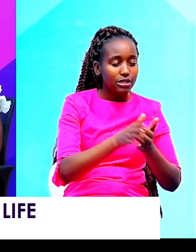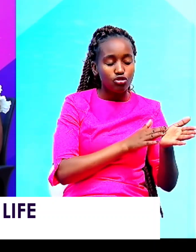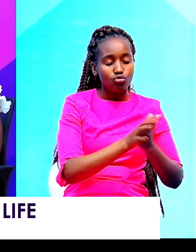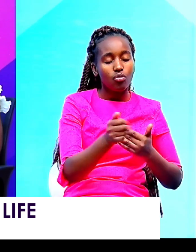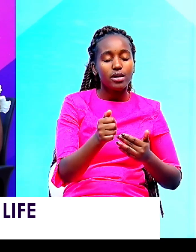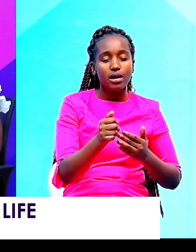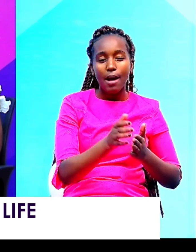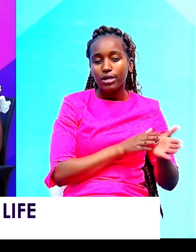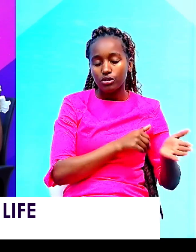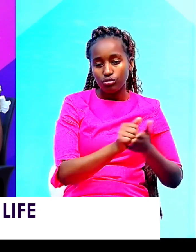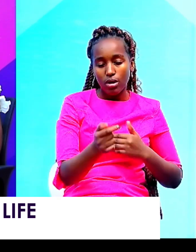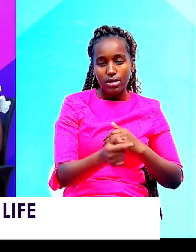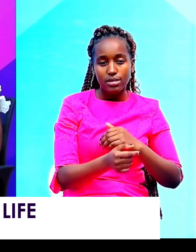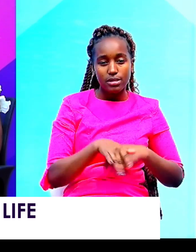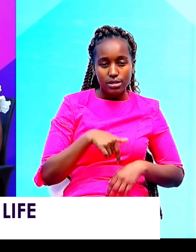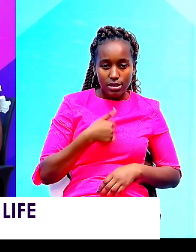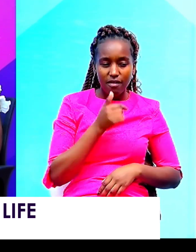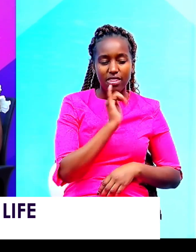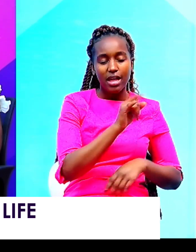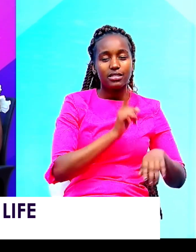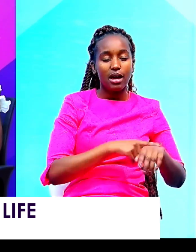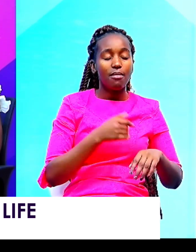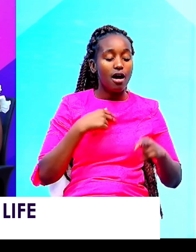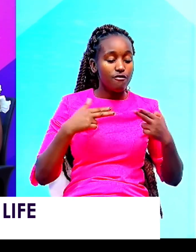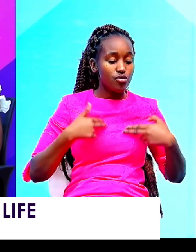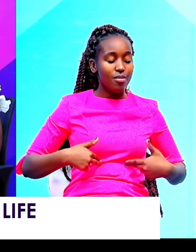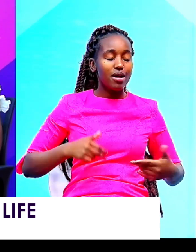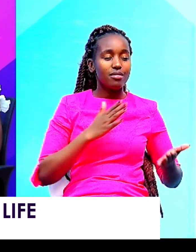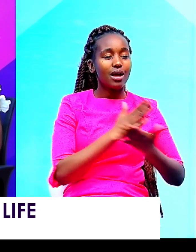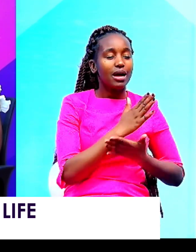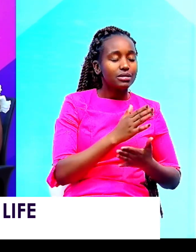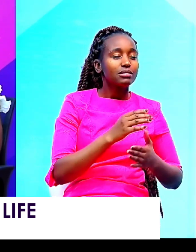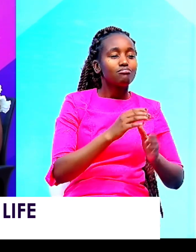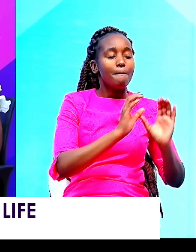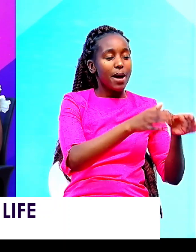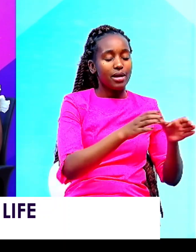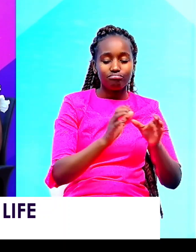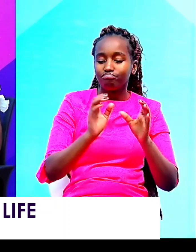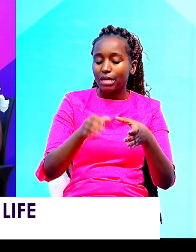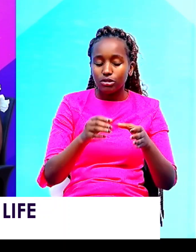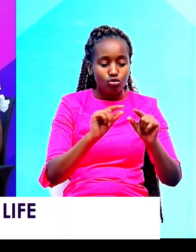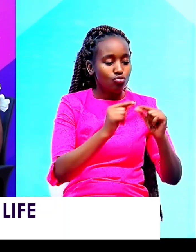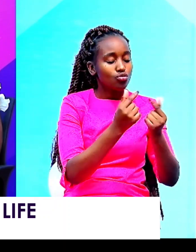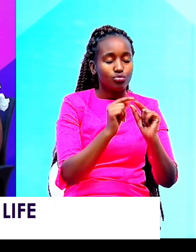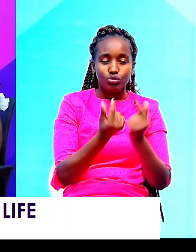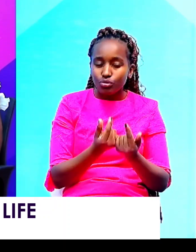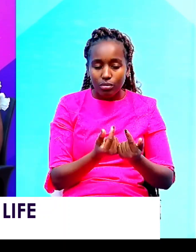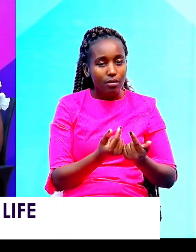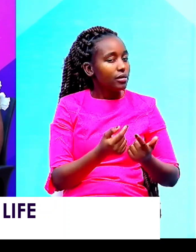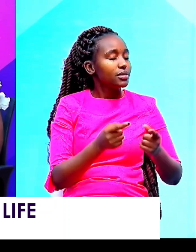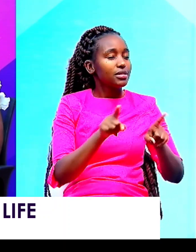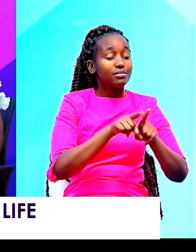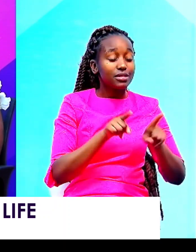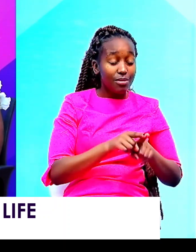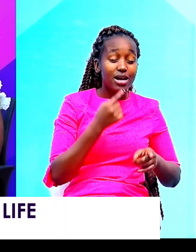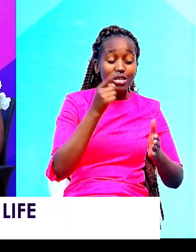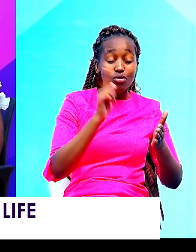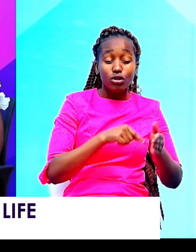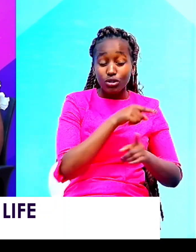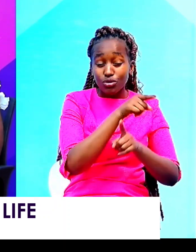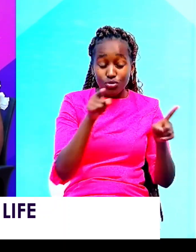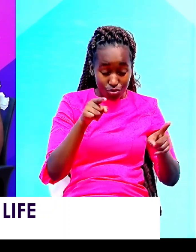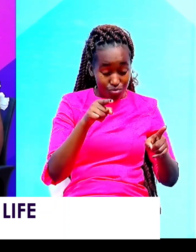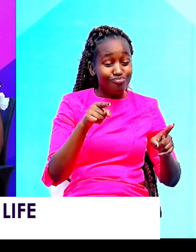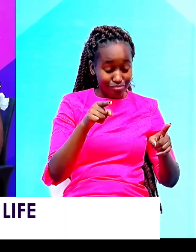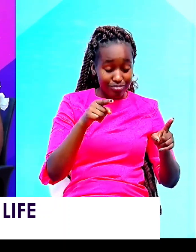time there was so many human rights people coming in and multi-party coming in, until he told them, you people, mutajikaranga na mafuta